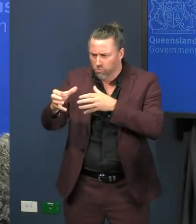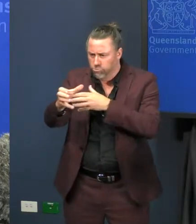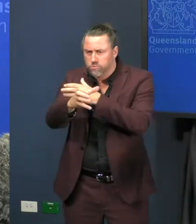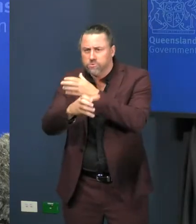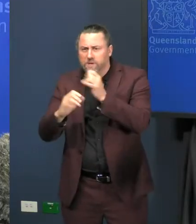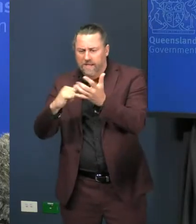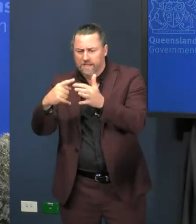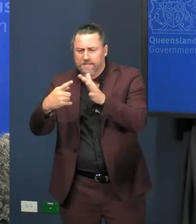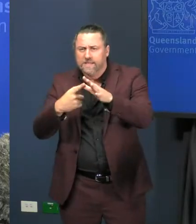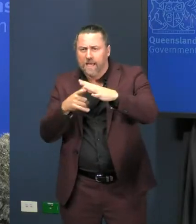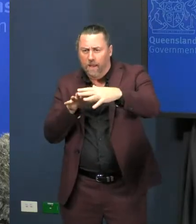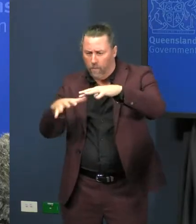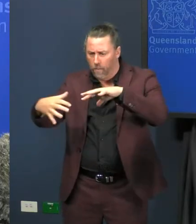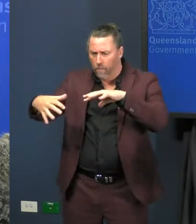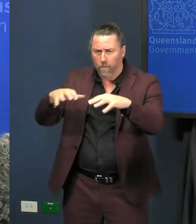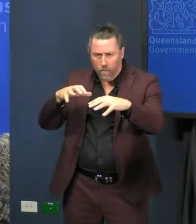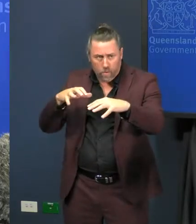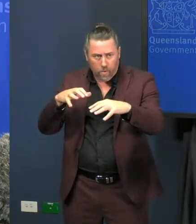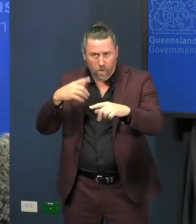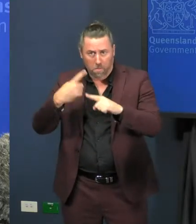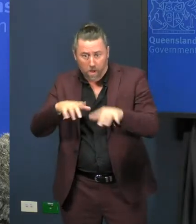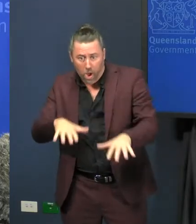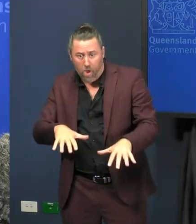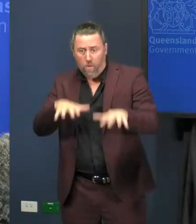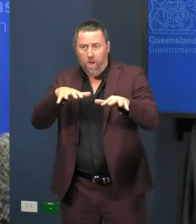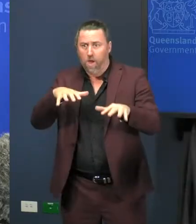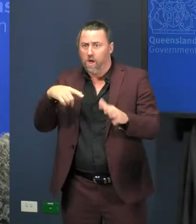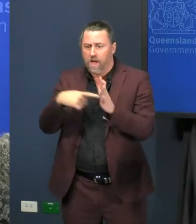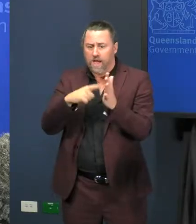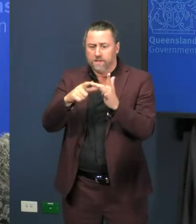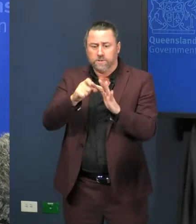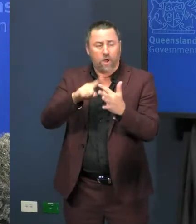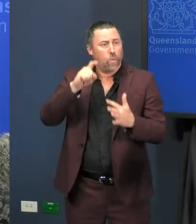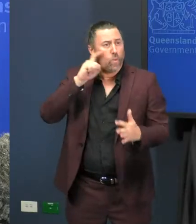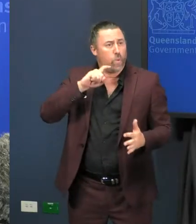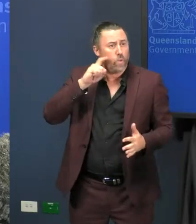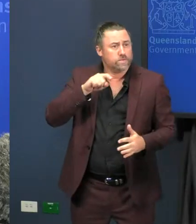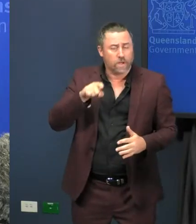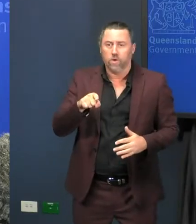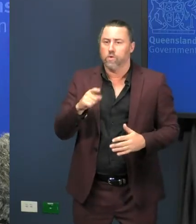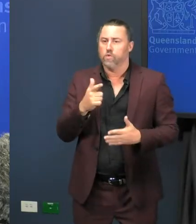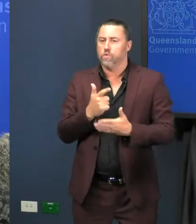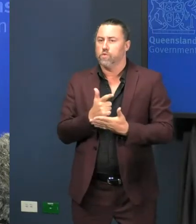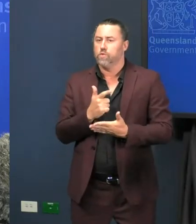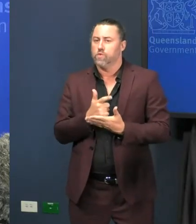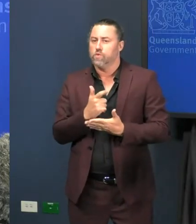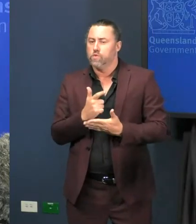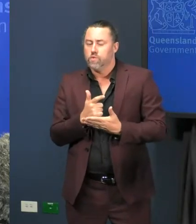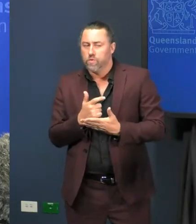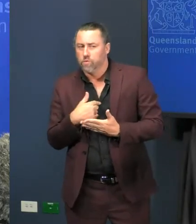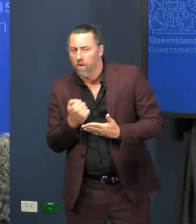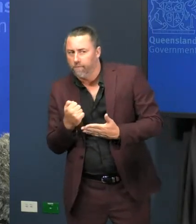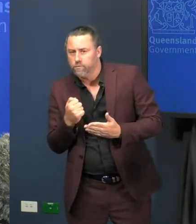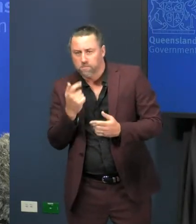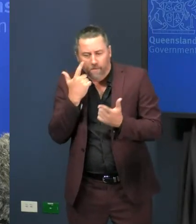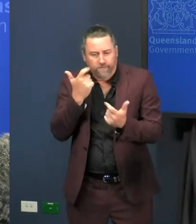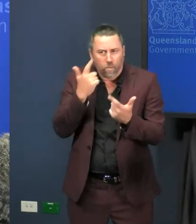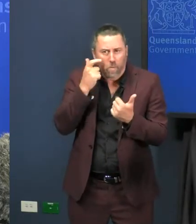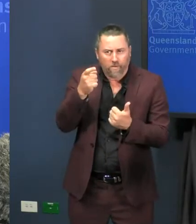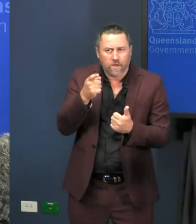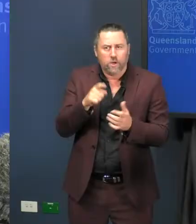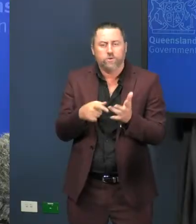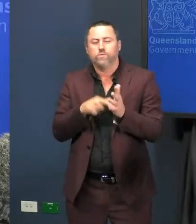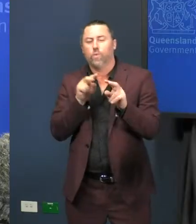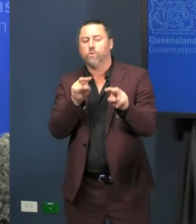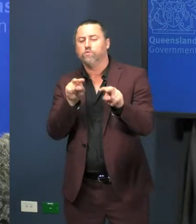with big tides presents a real challenge in that Pumicestone Passage area, and we're asking residents to stay up to date with that